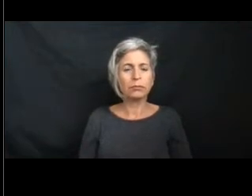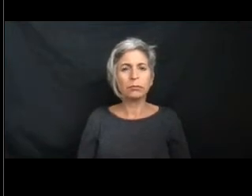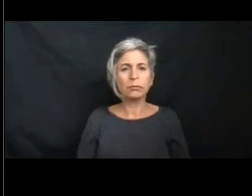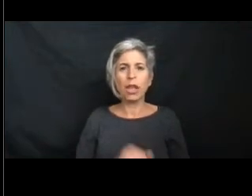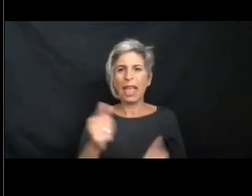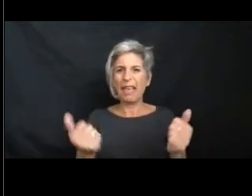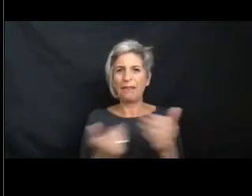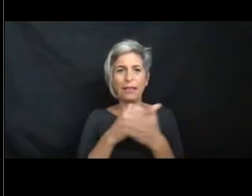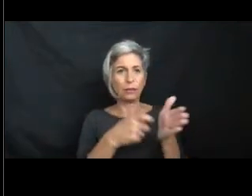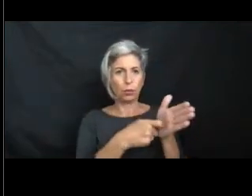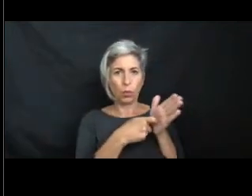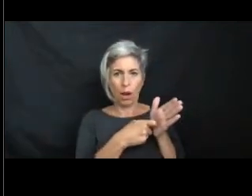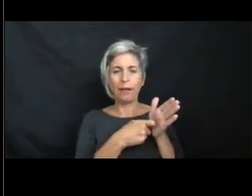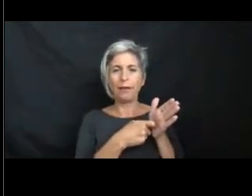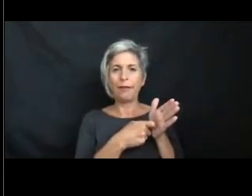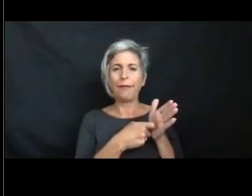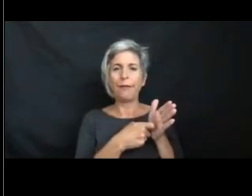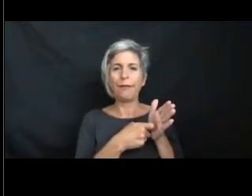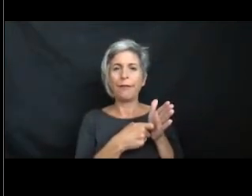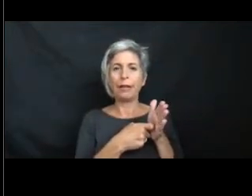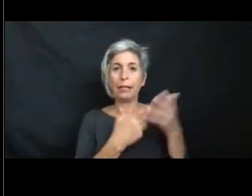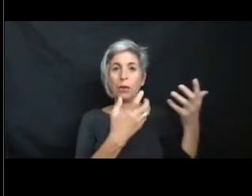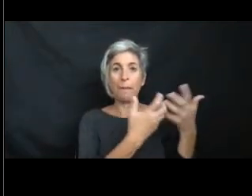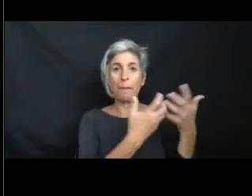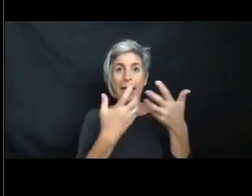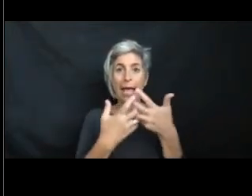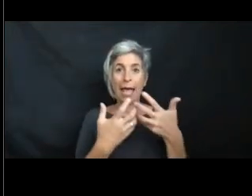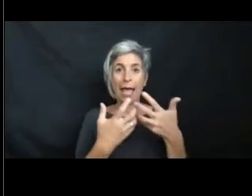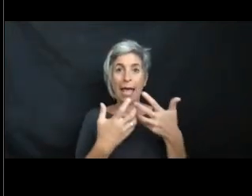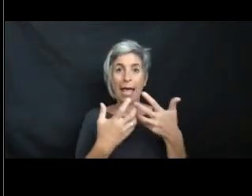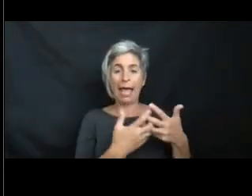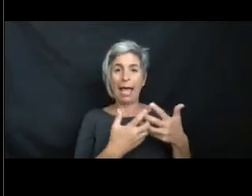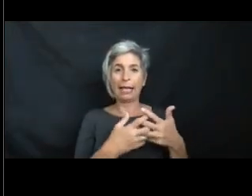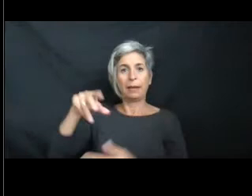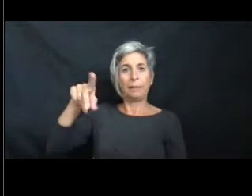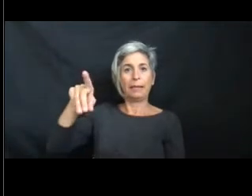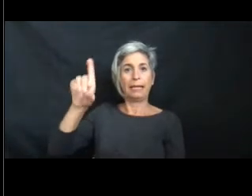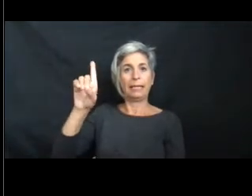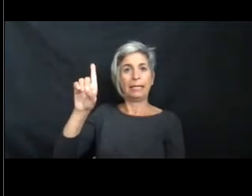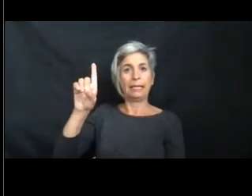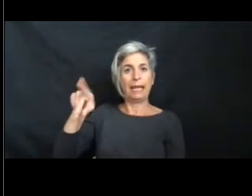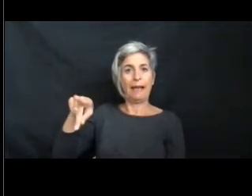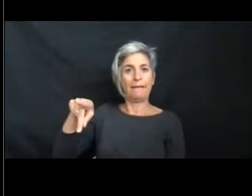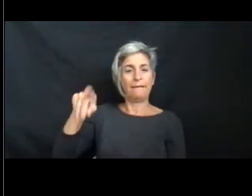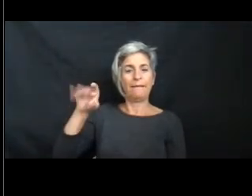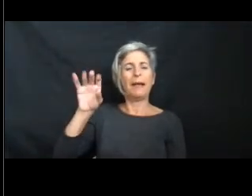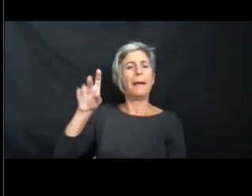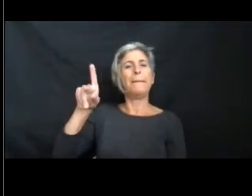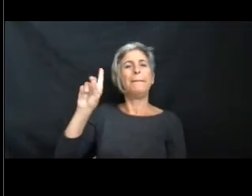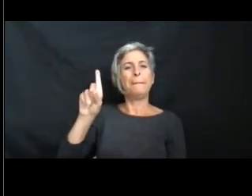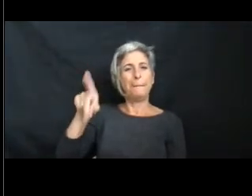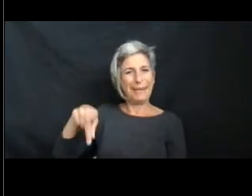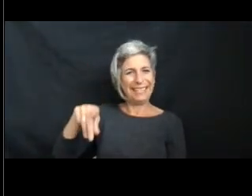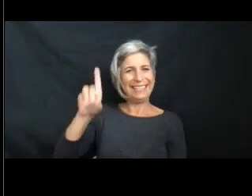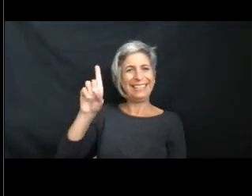And you, of course, would actually match up the PDF with the actual file type. Mine are more generic